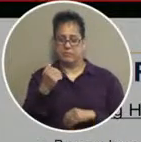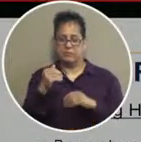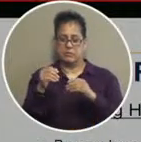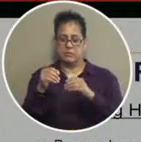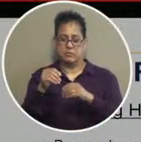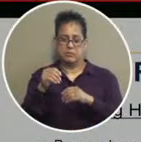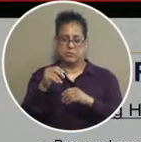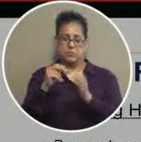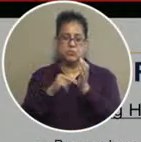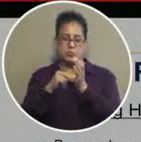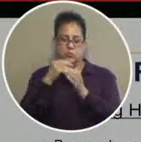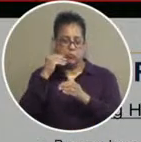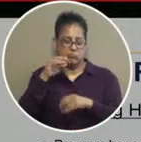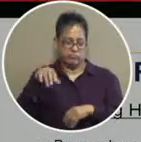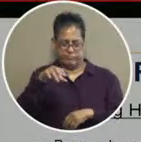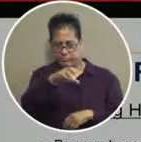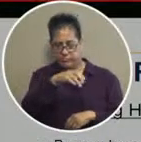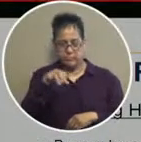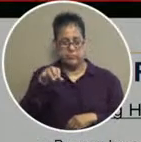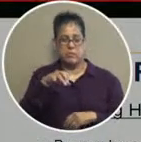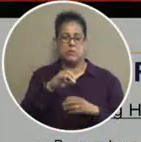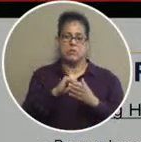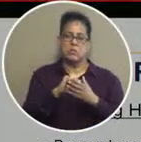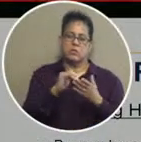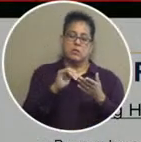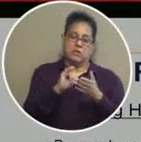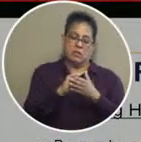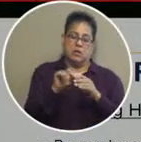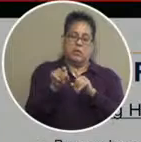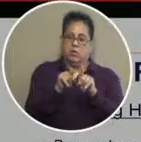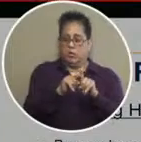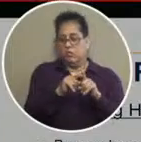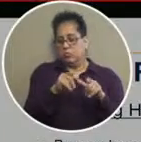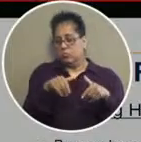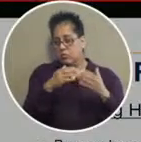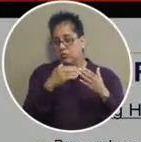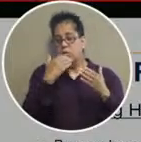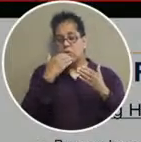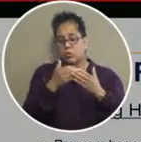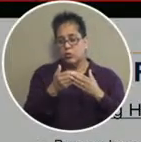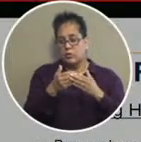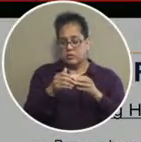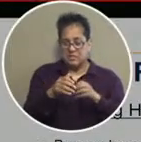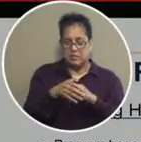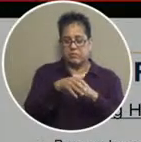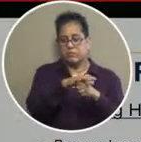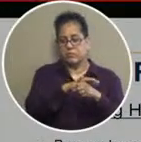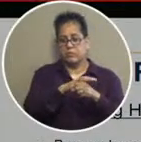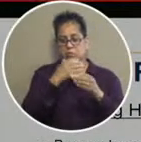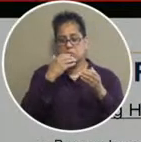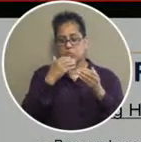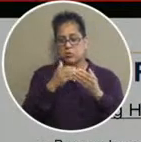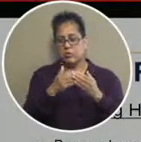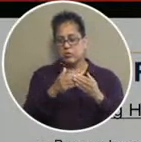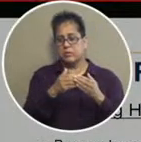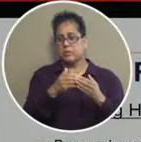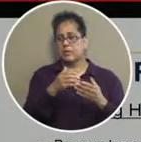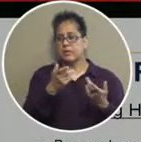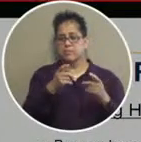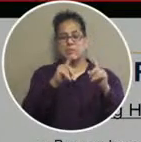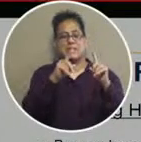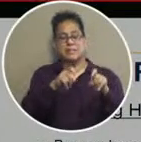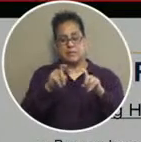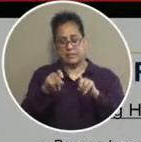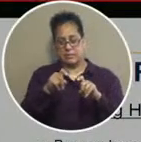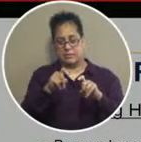And so, again, that gives us a very, very good coverage and a very, very good